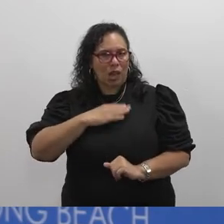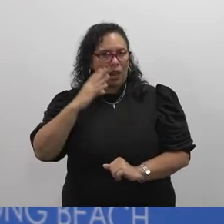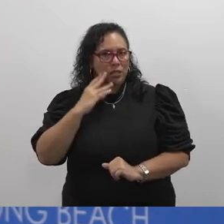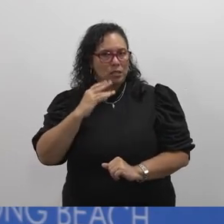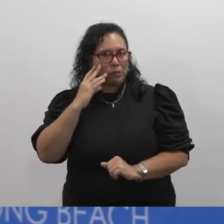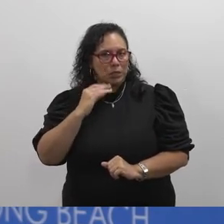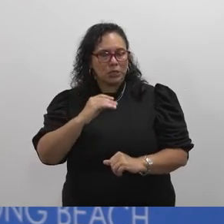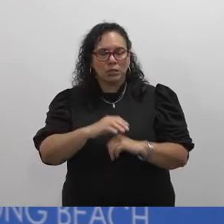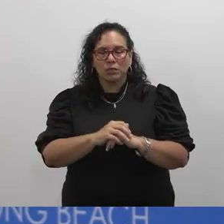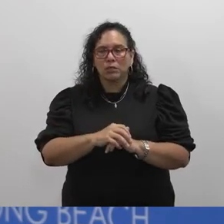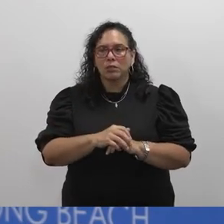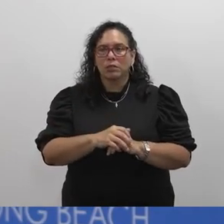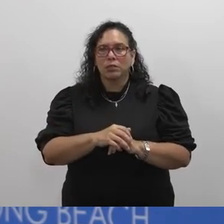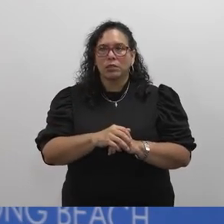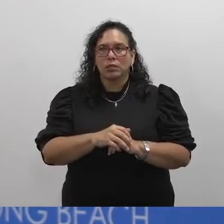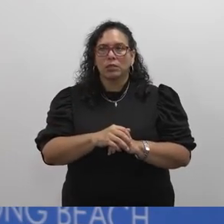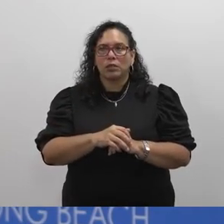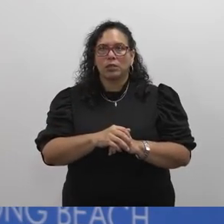both